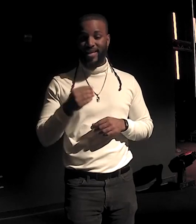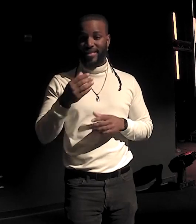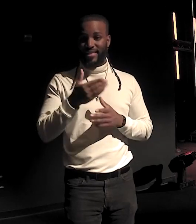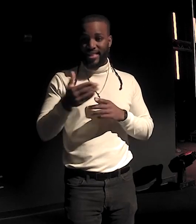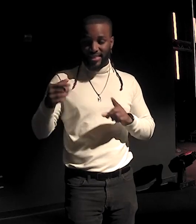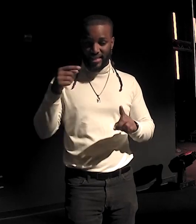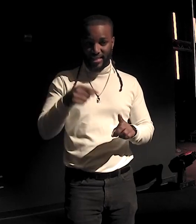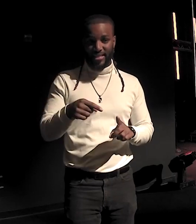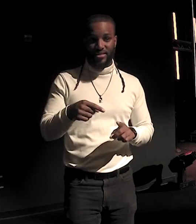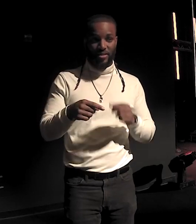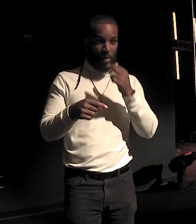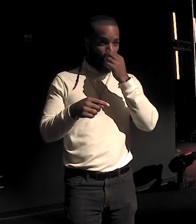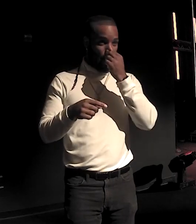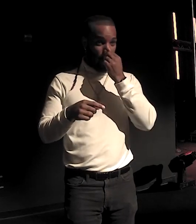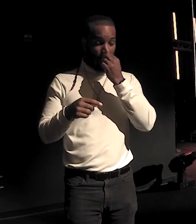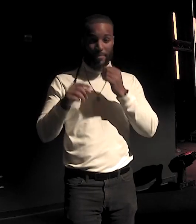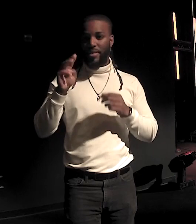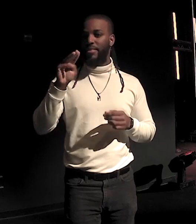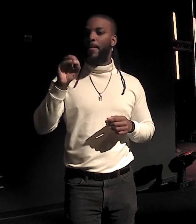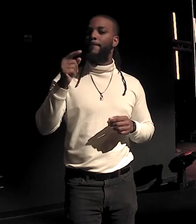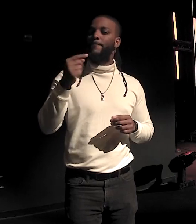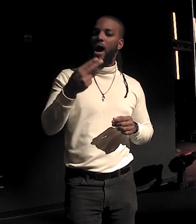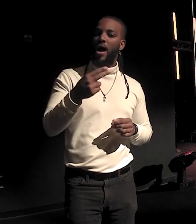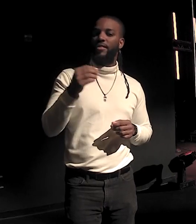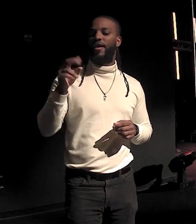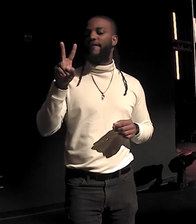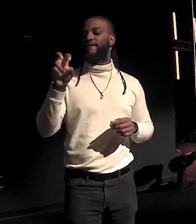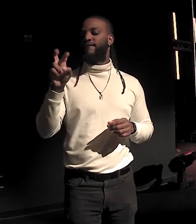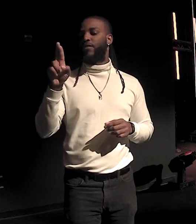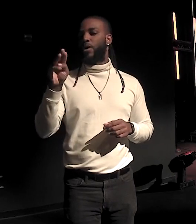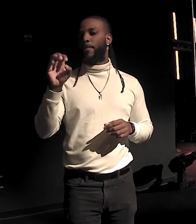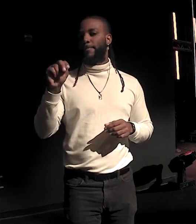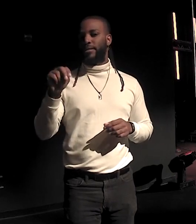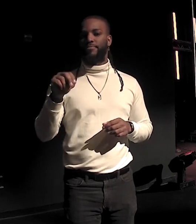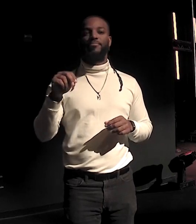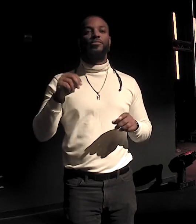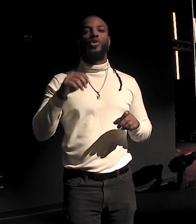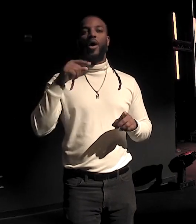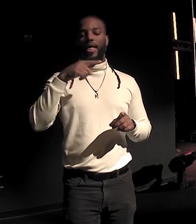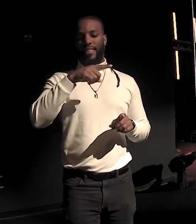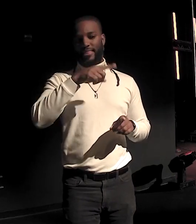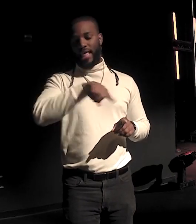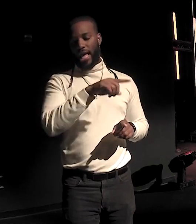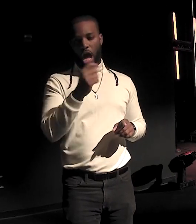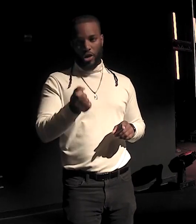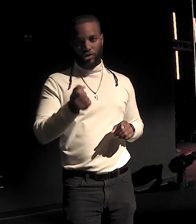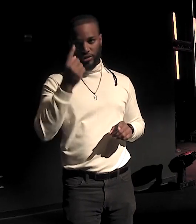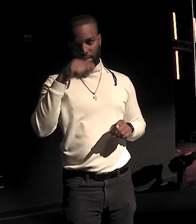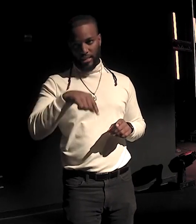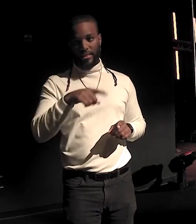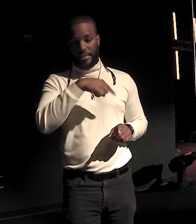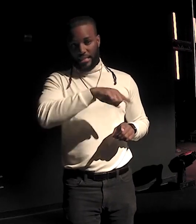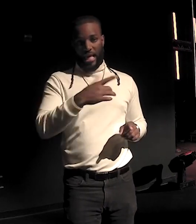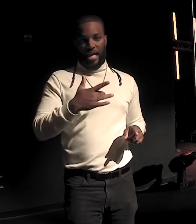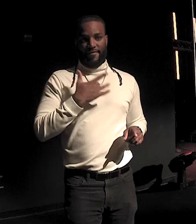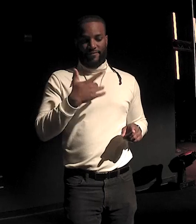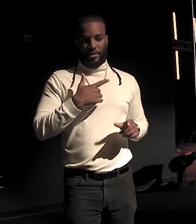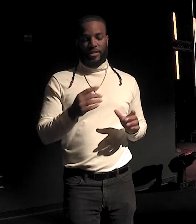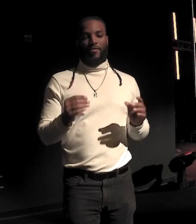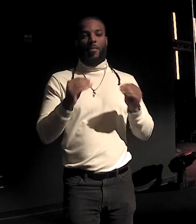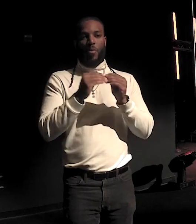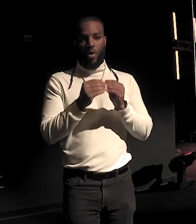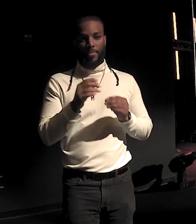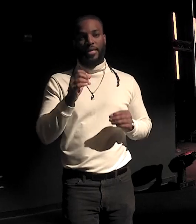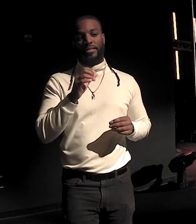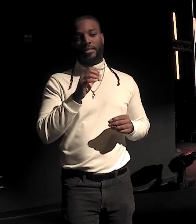that there is the moth and vermin. This was an agrarian society, and so they understood this. They felt this even more